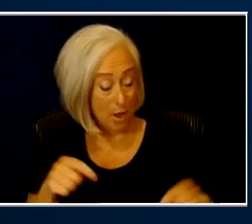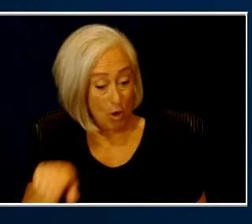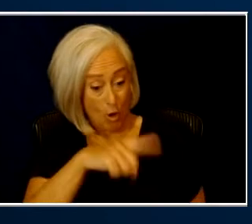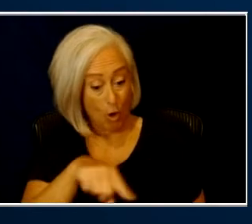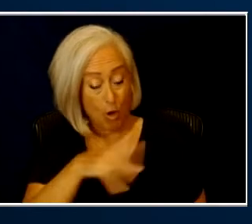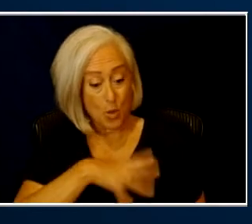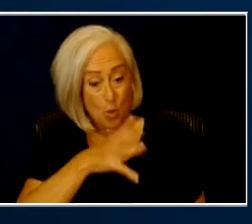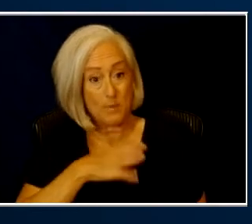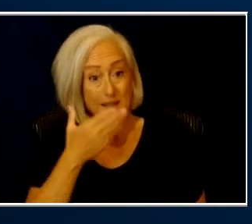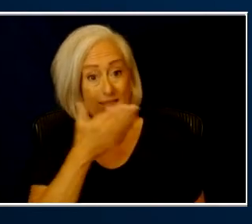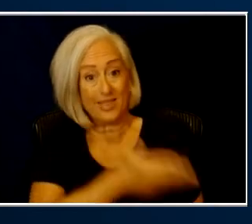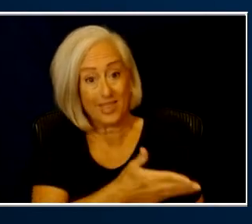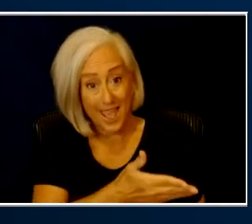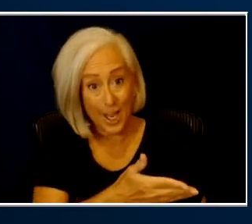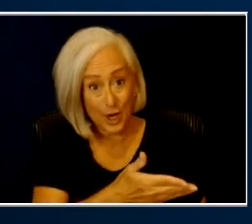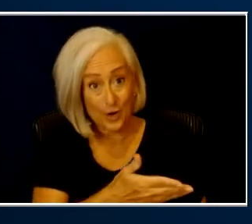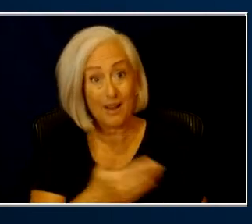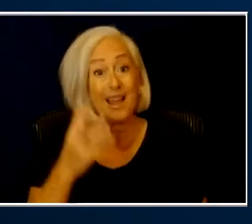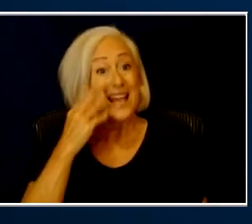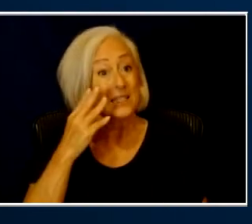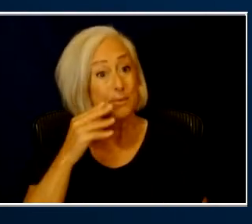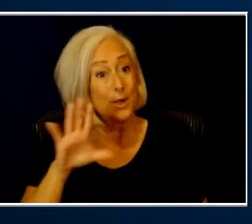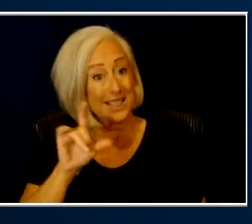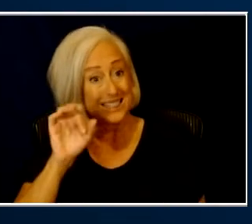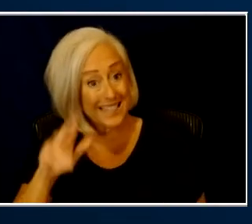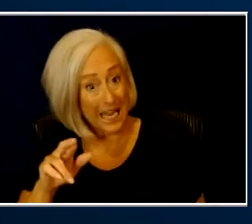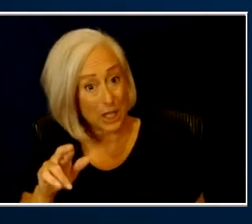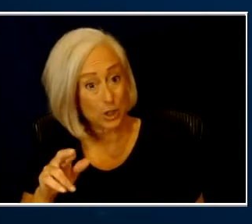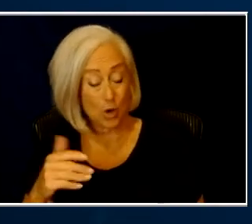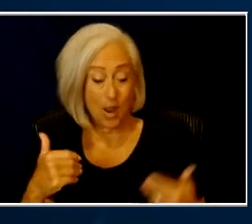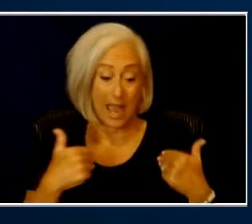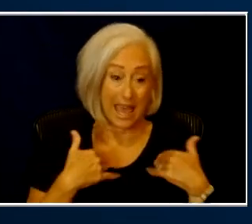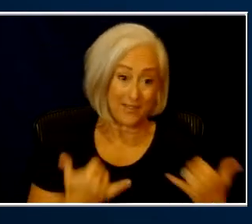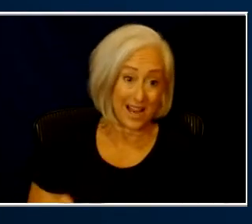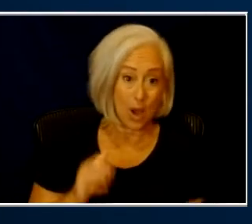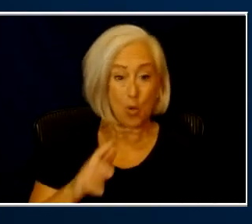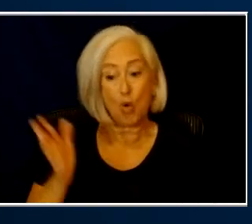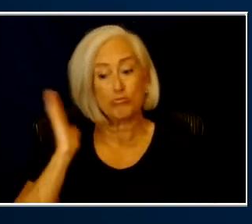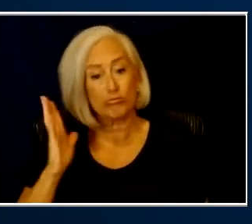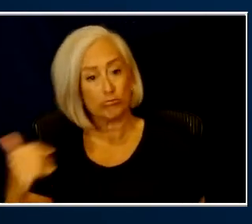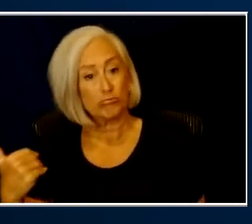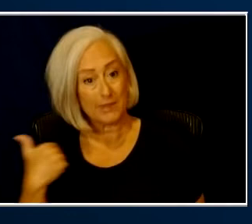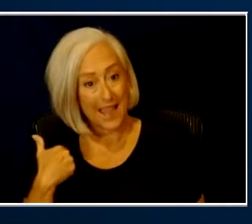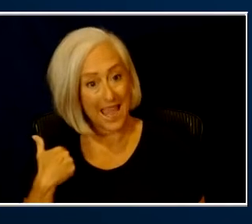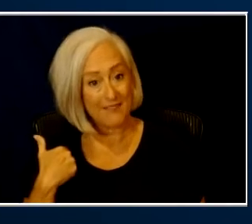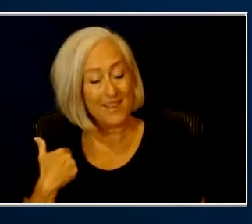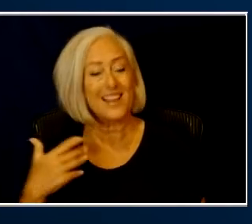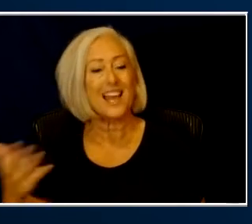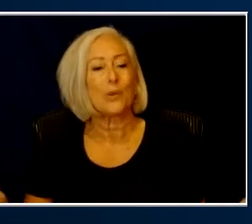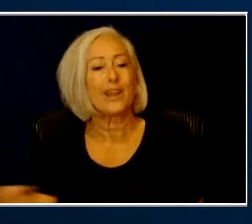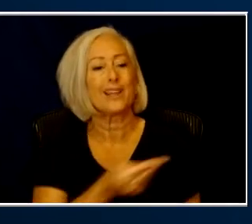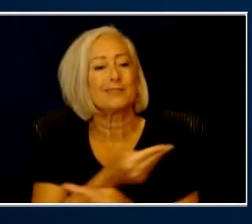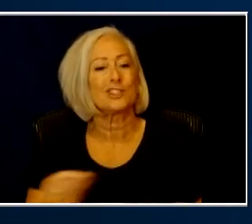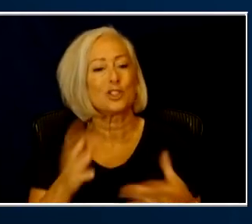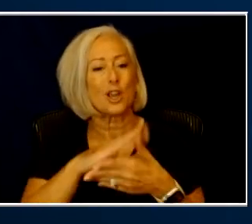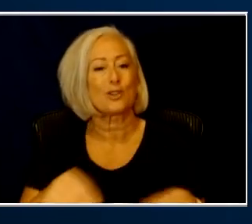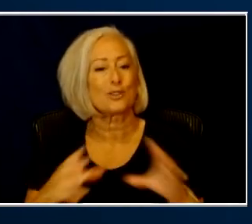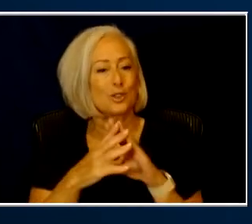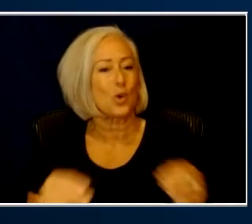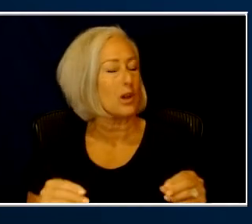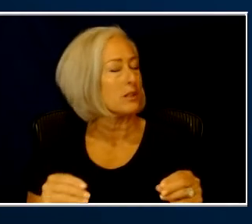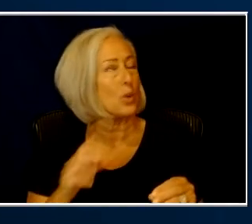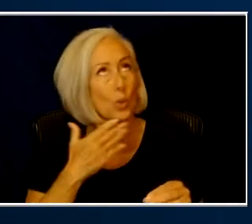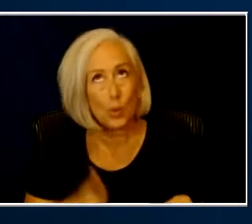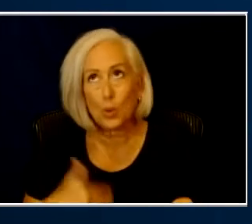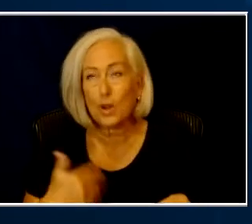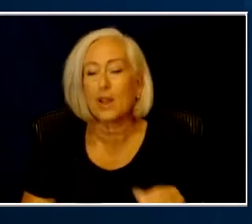to connect with all of these women and share our stories, it is something I cannot promote enough. And I just wish everyone knew